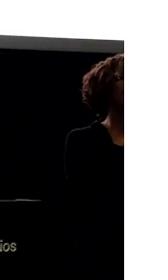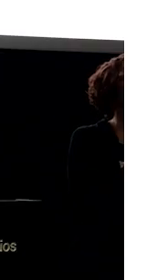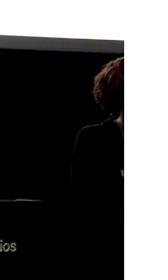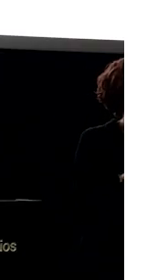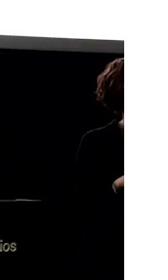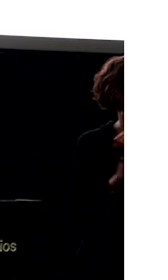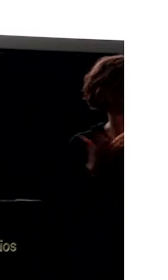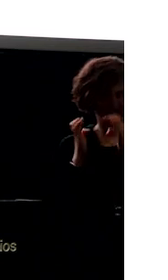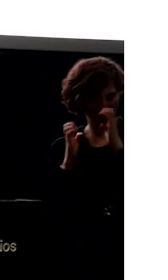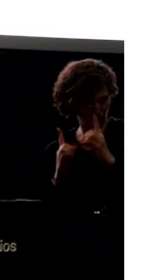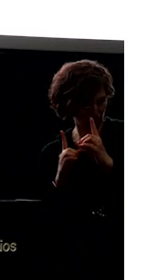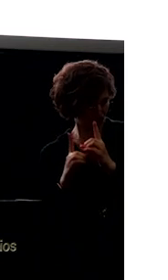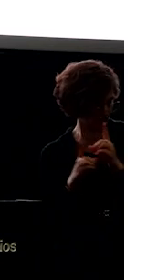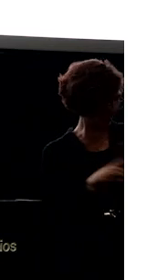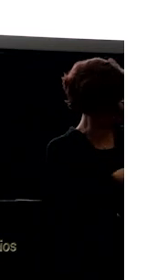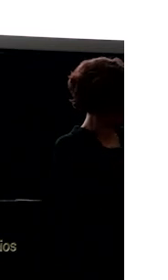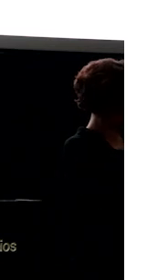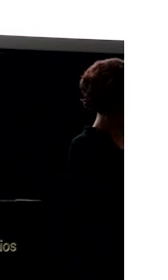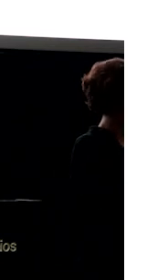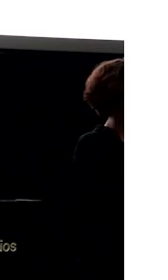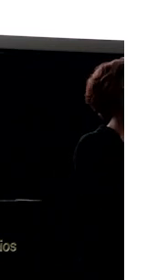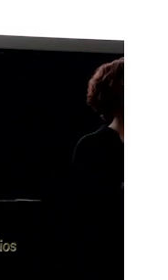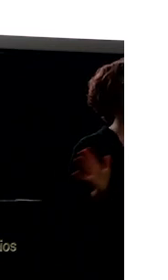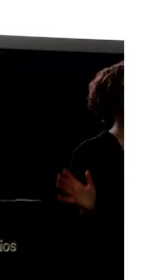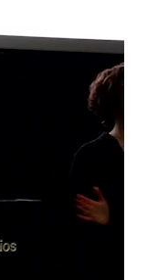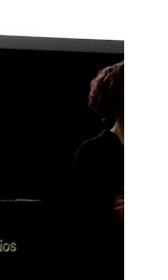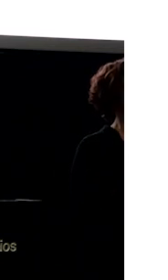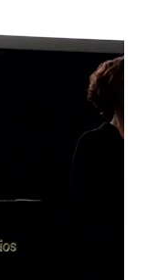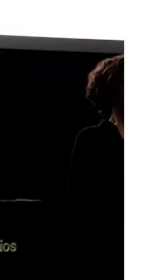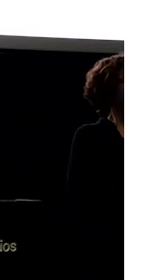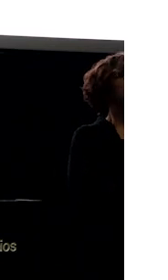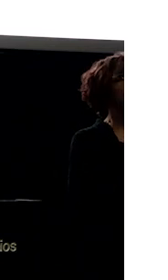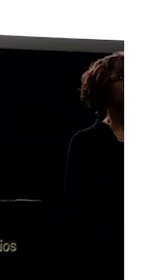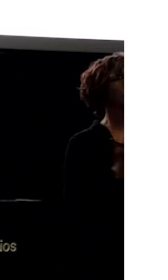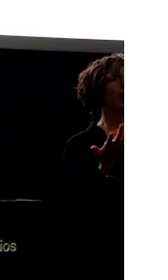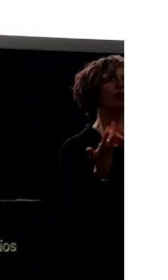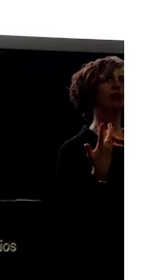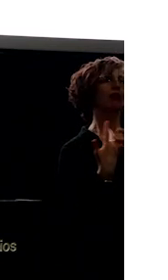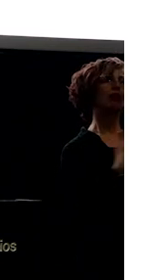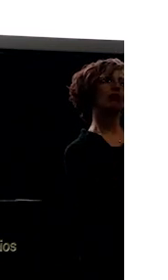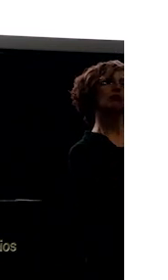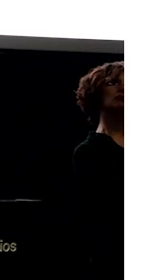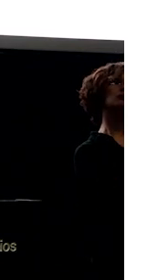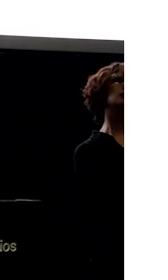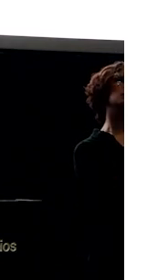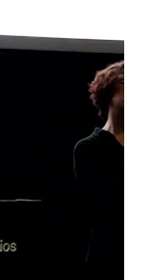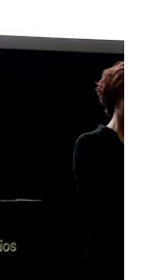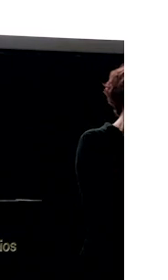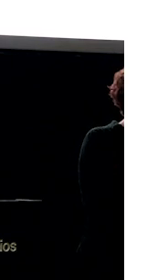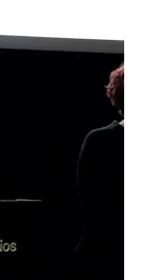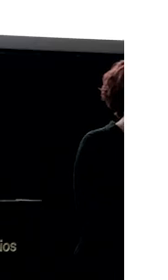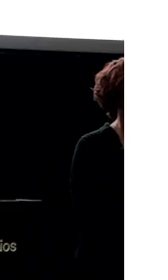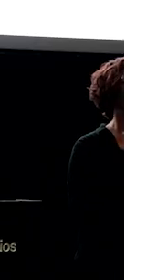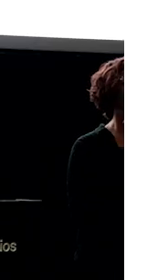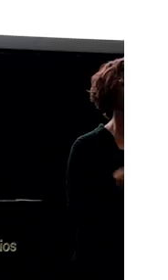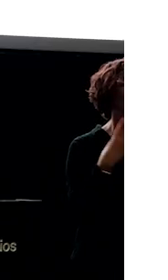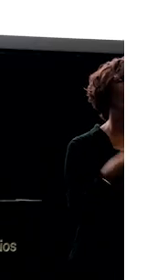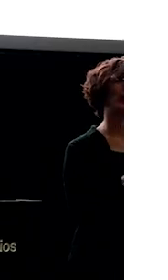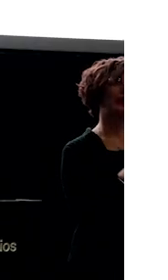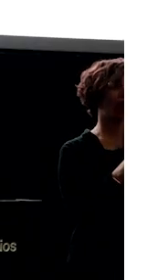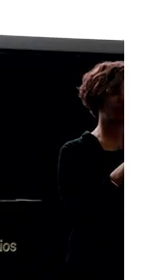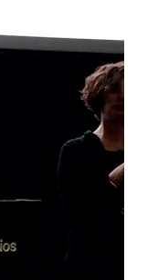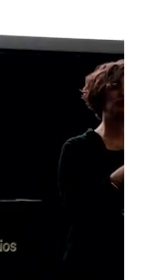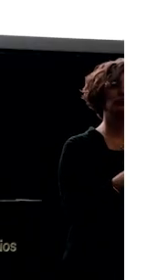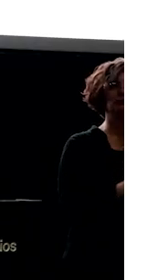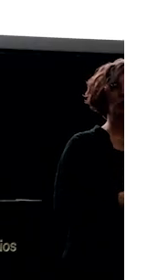design education and industry by sharing real-world knowledge, tools, and experiences. And so, since 2015,